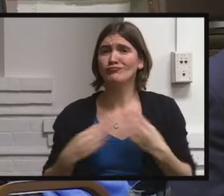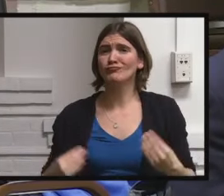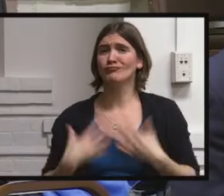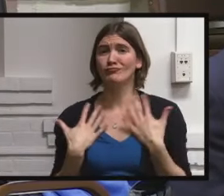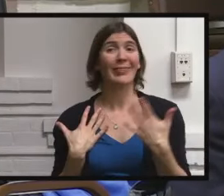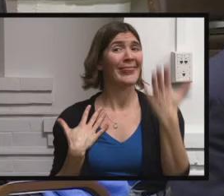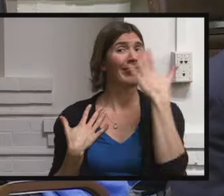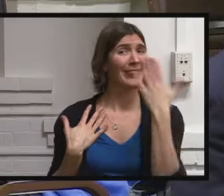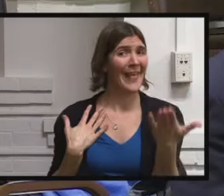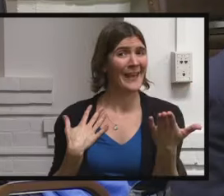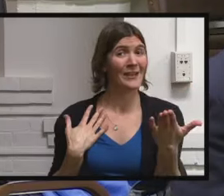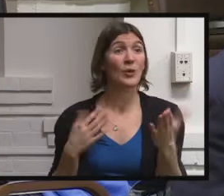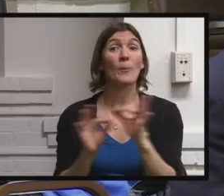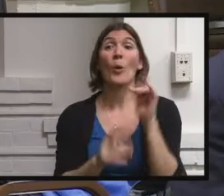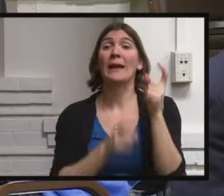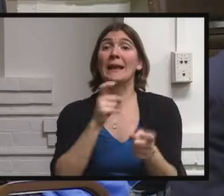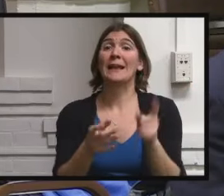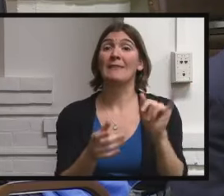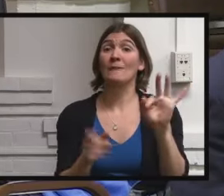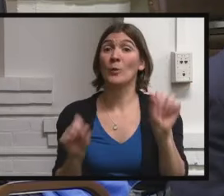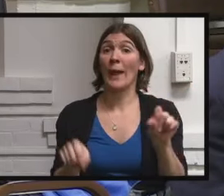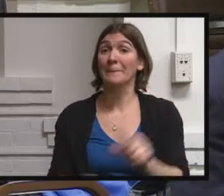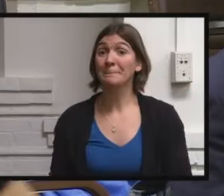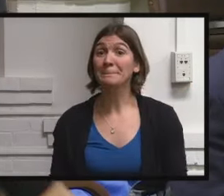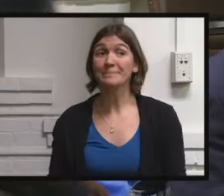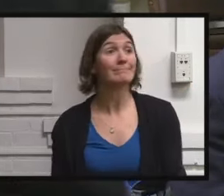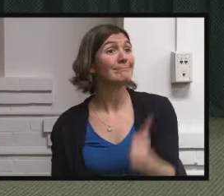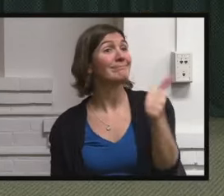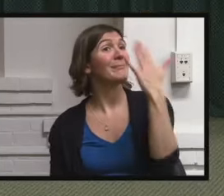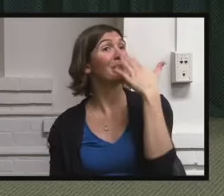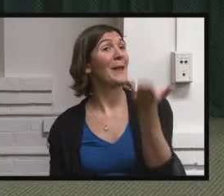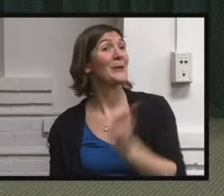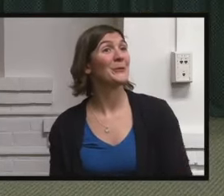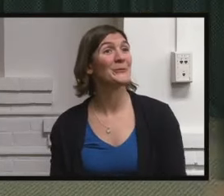So thank you. Please give what you can. Thank you, Tim.